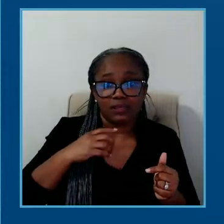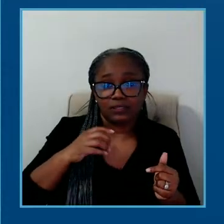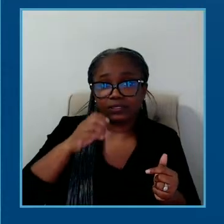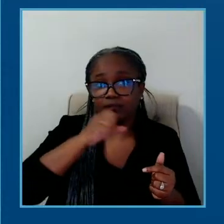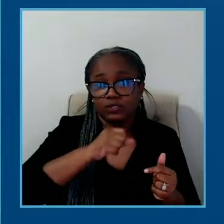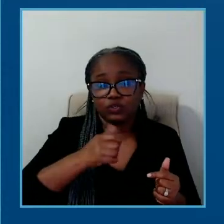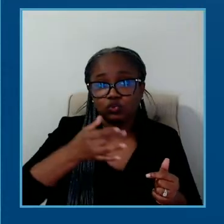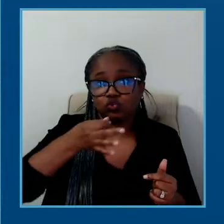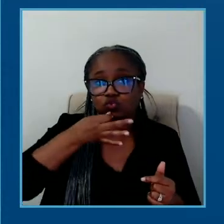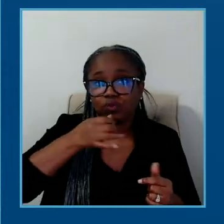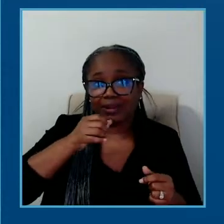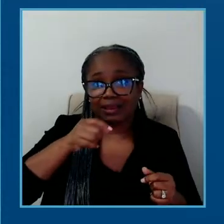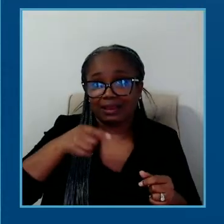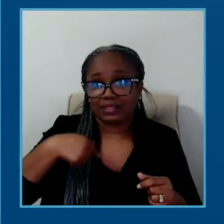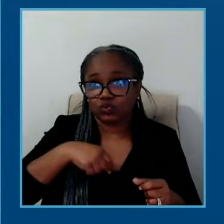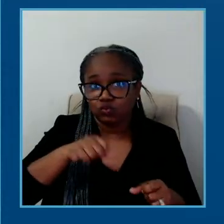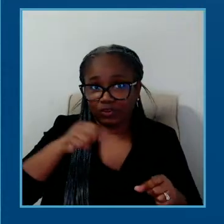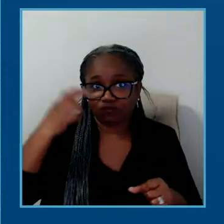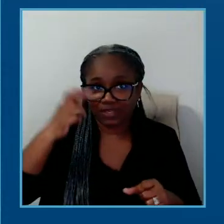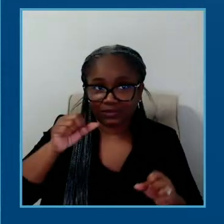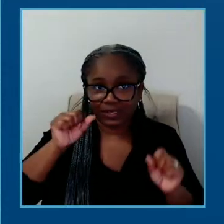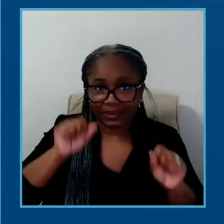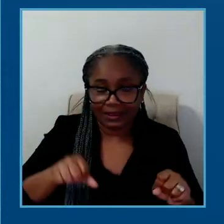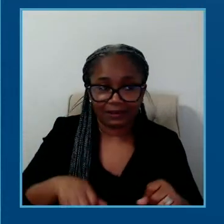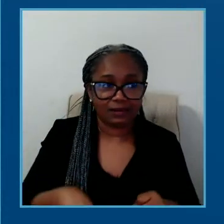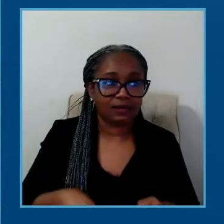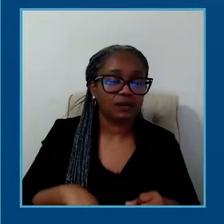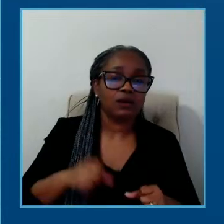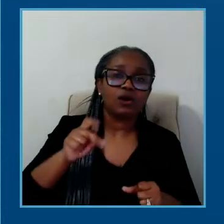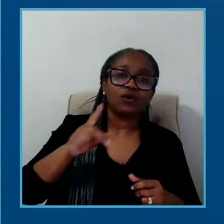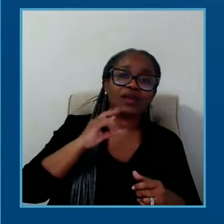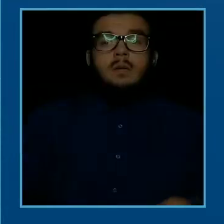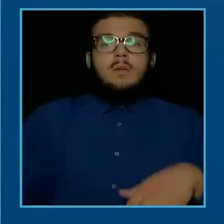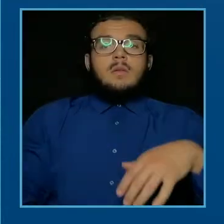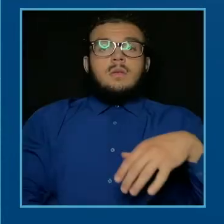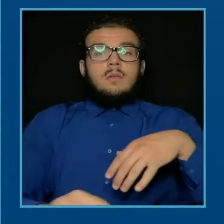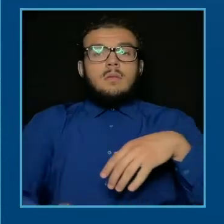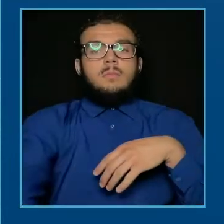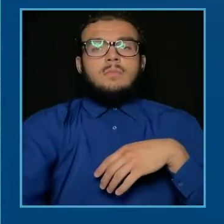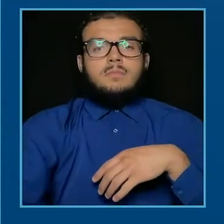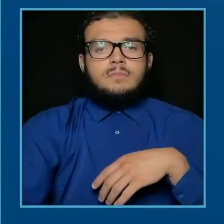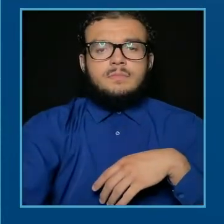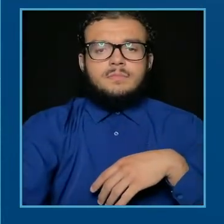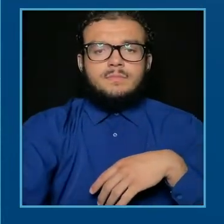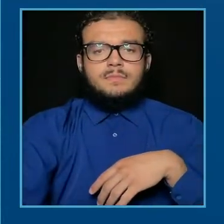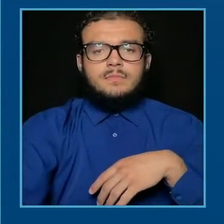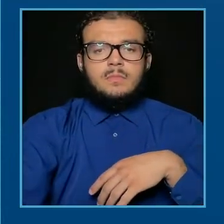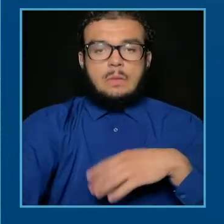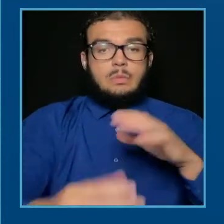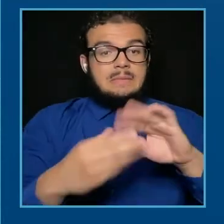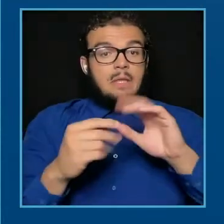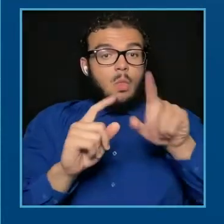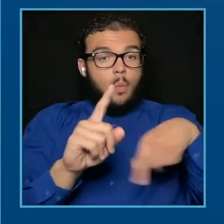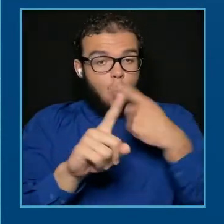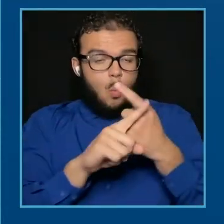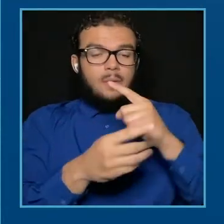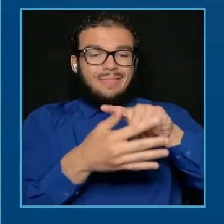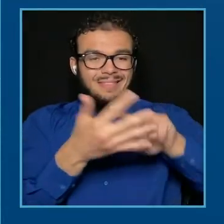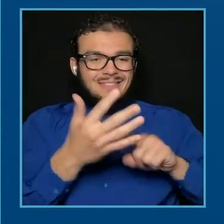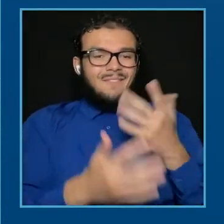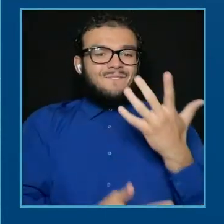was, are you suggesting that this committee find that only these 5